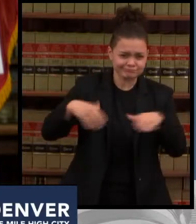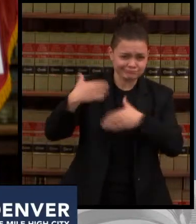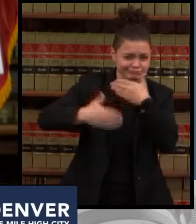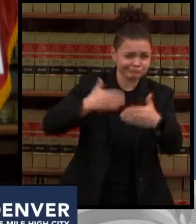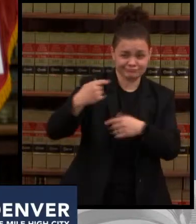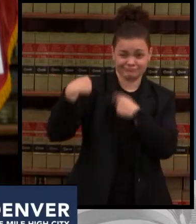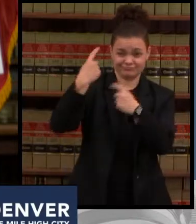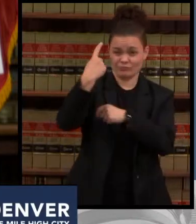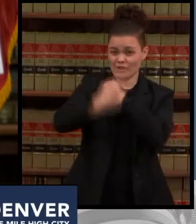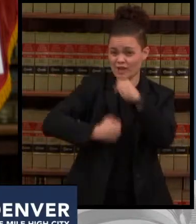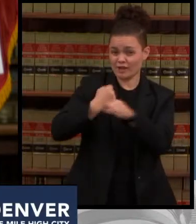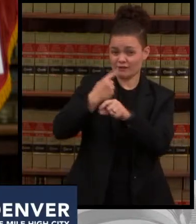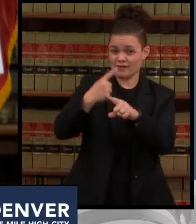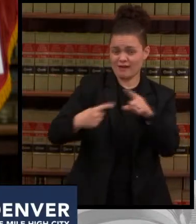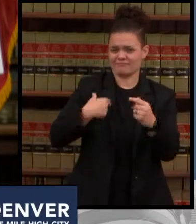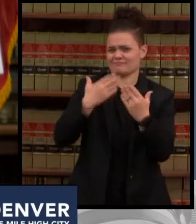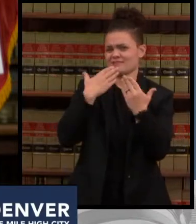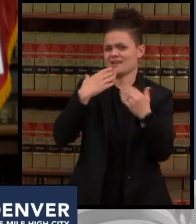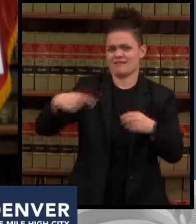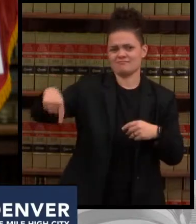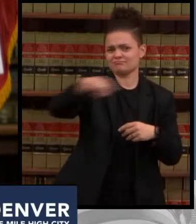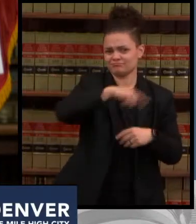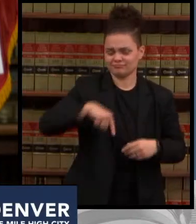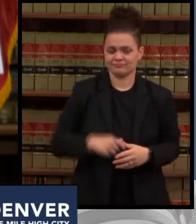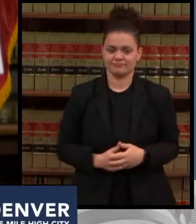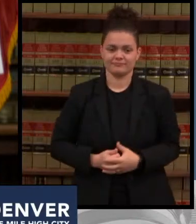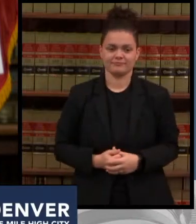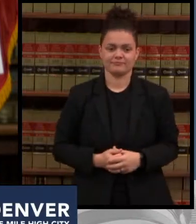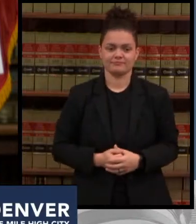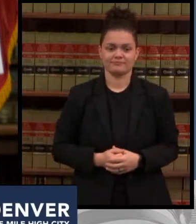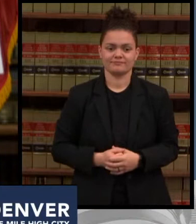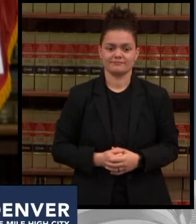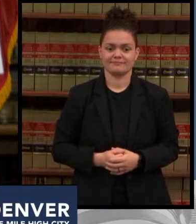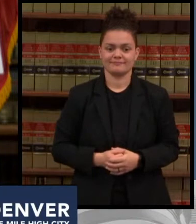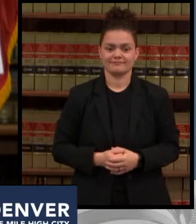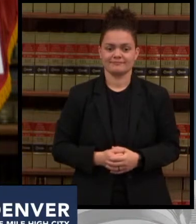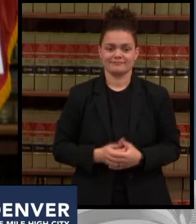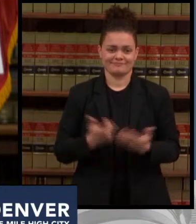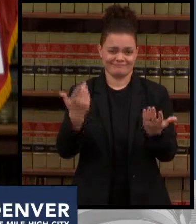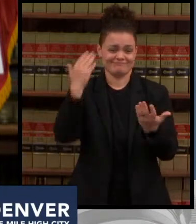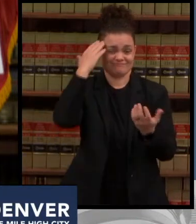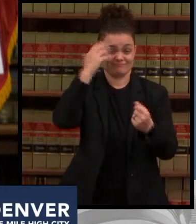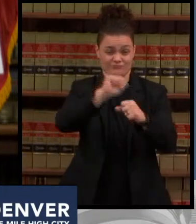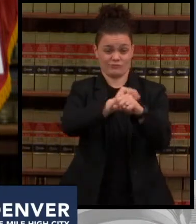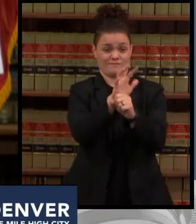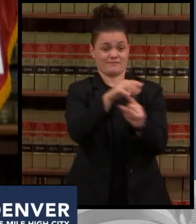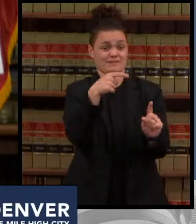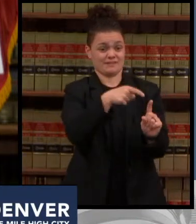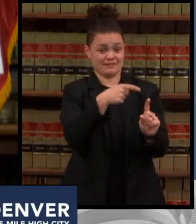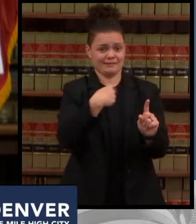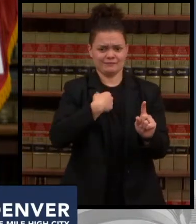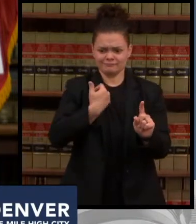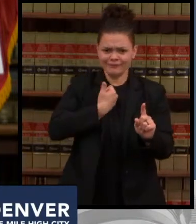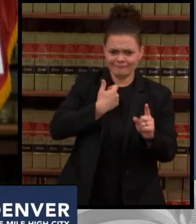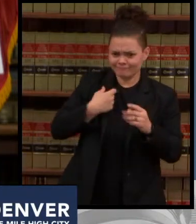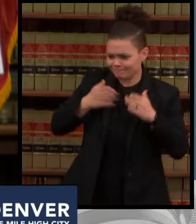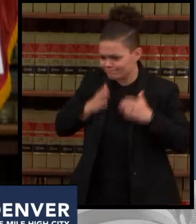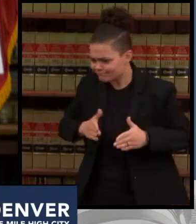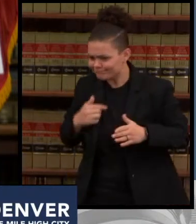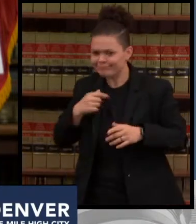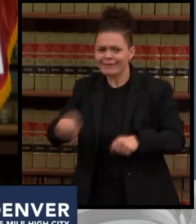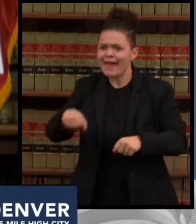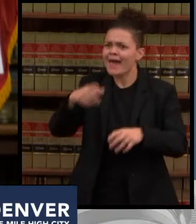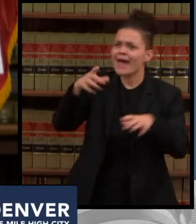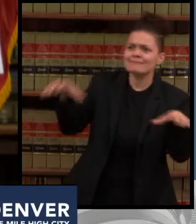understood that managing this pandemic was not something any one of us could do by going it alone. We needed to move together as